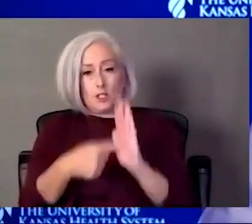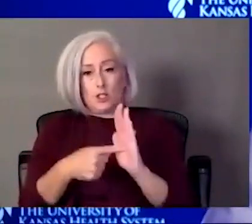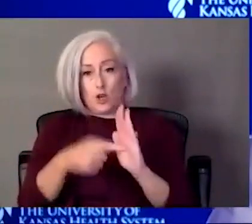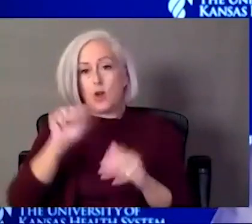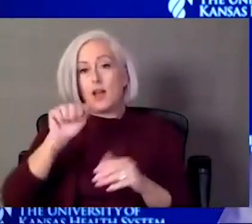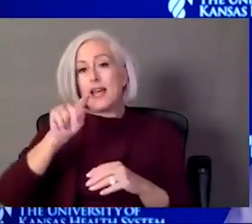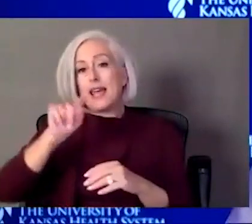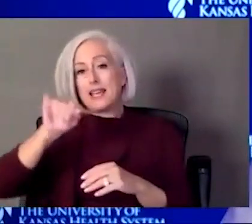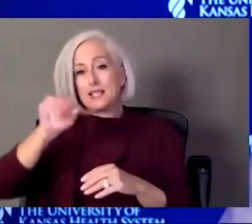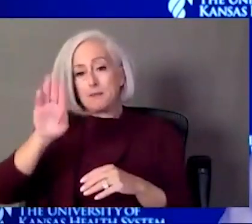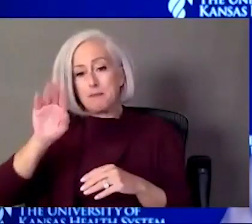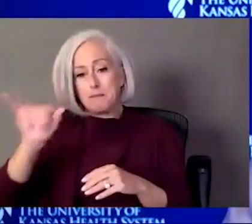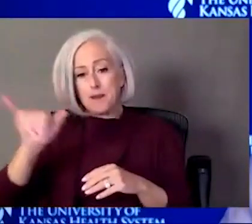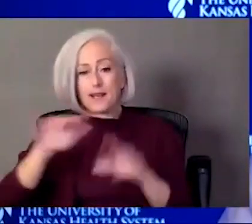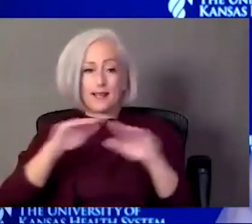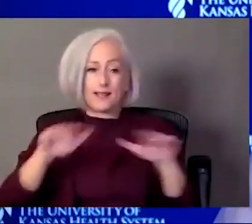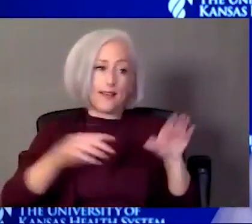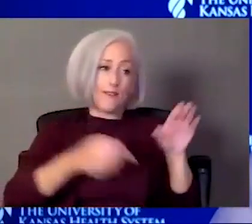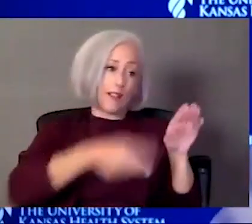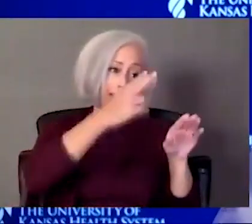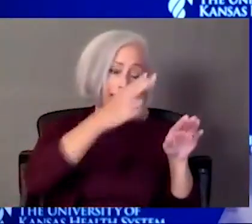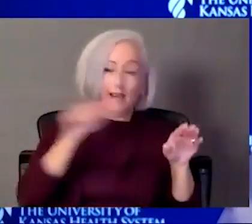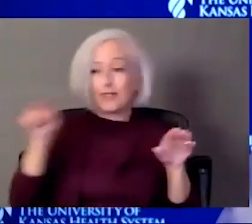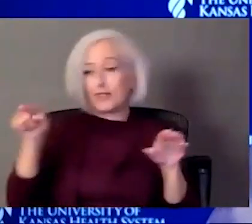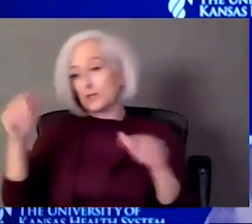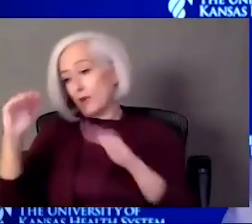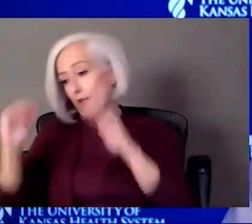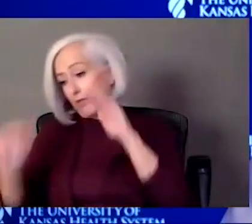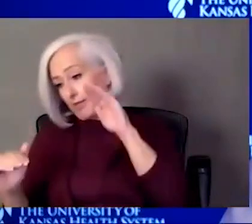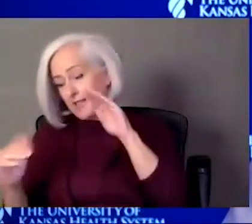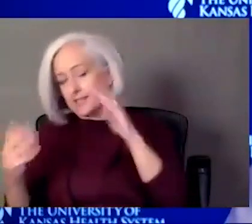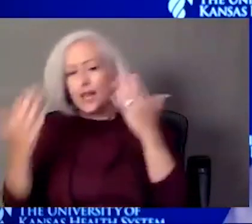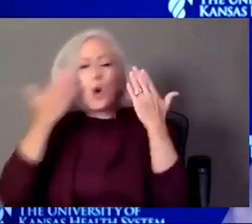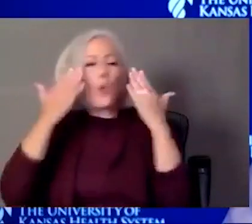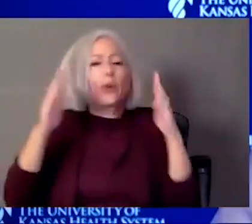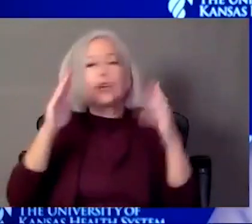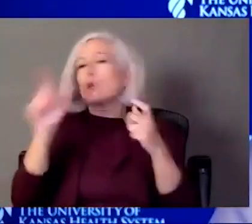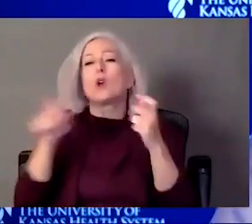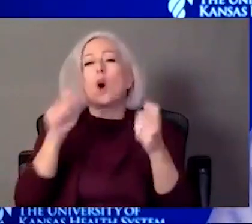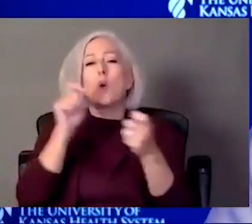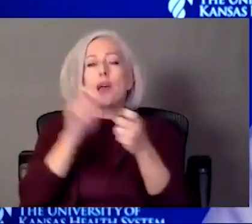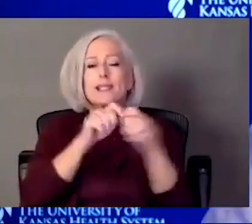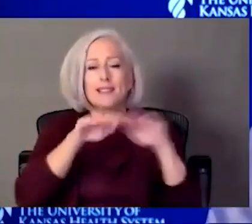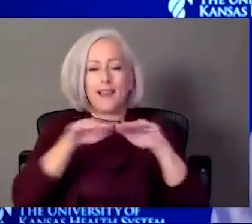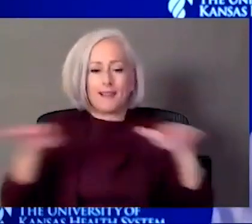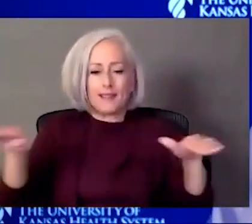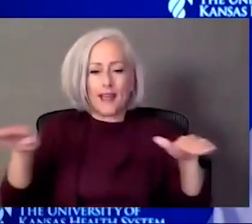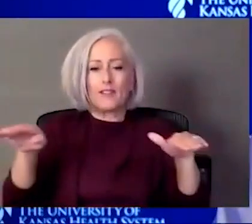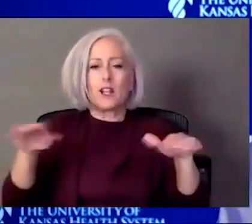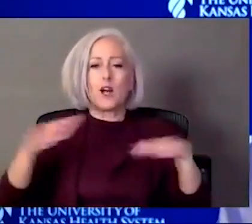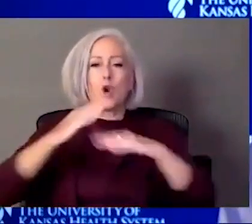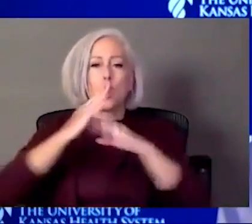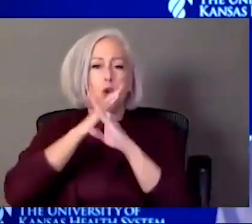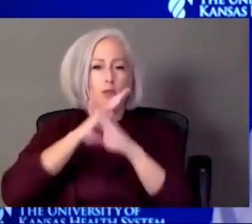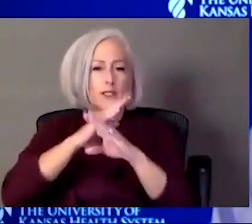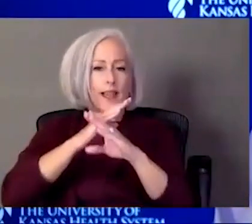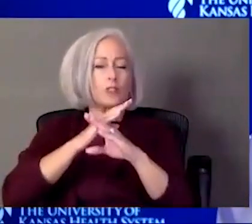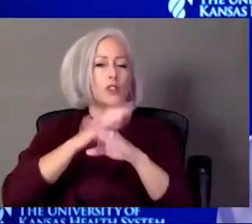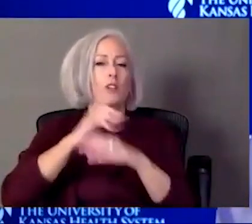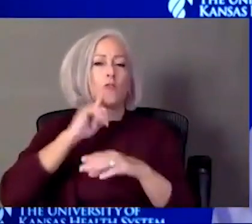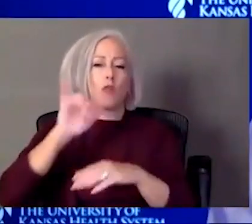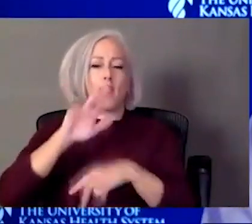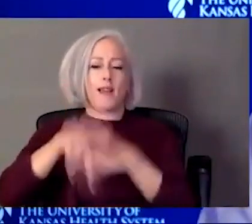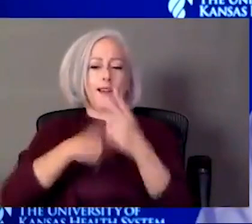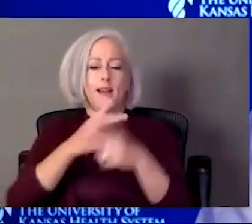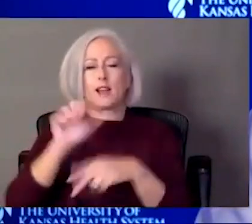this antibody level. We don't know the exact level or the correlate of that protection of those antibodies. We see that there are studies